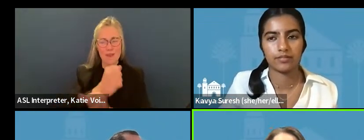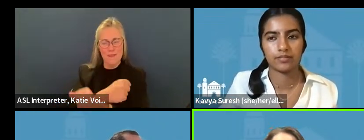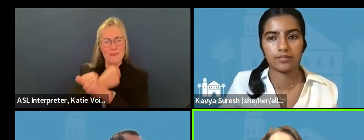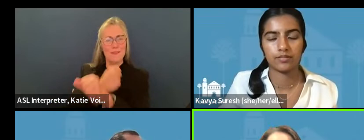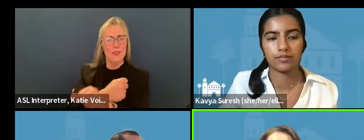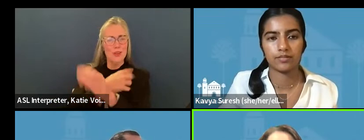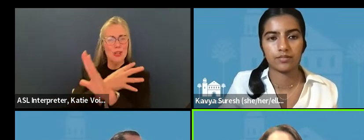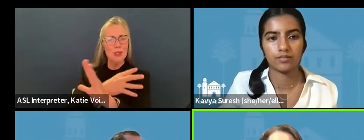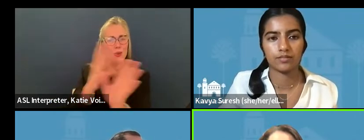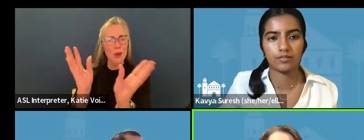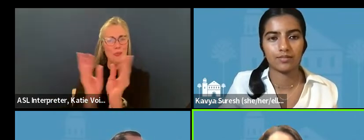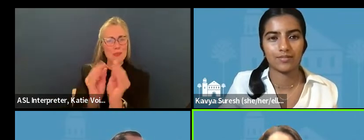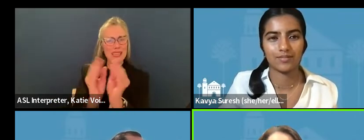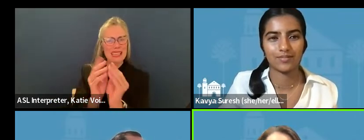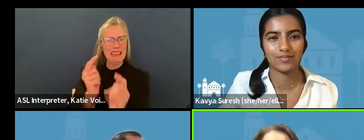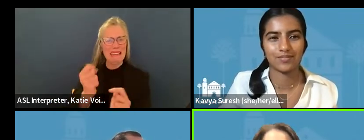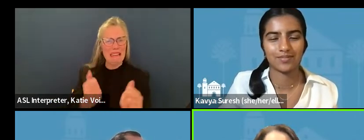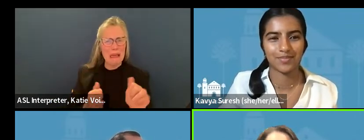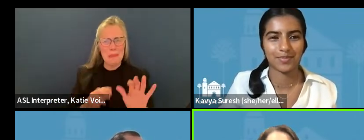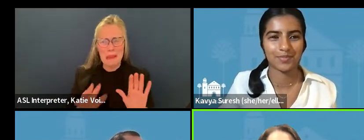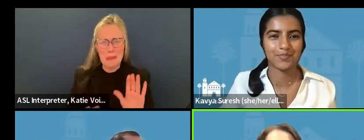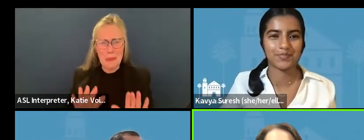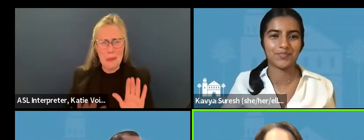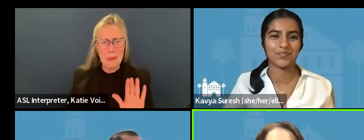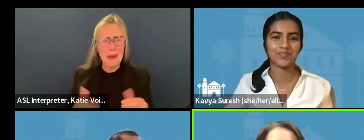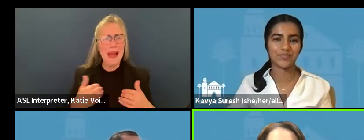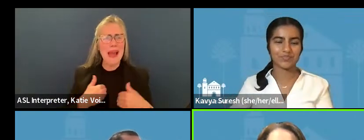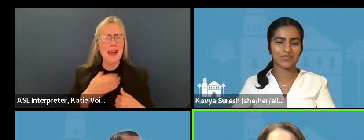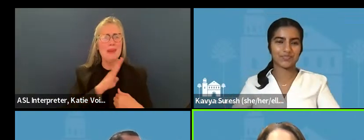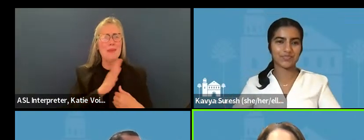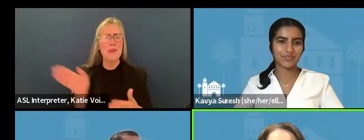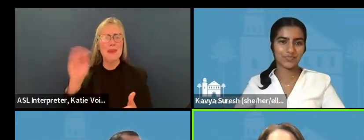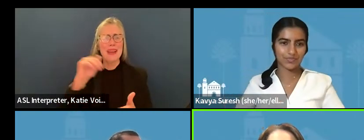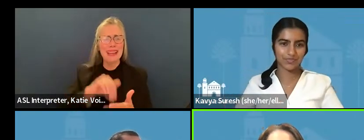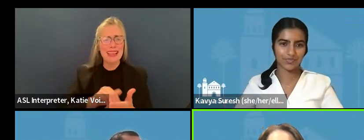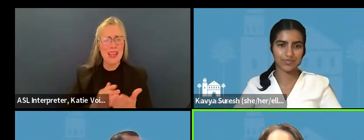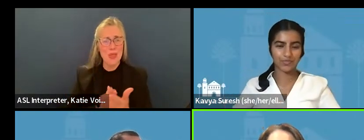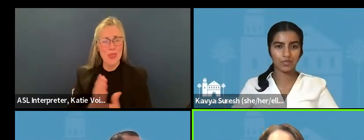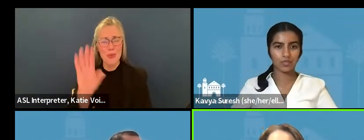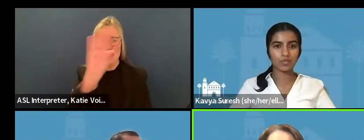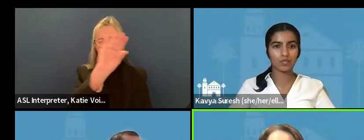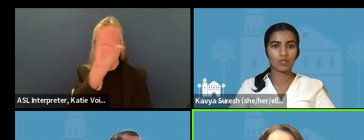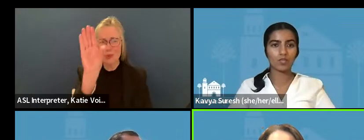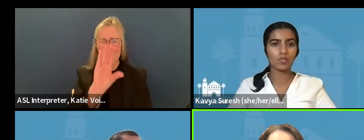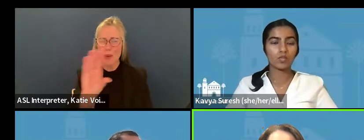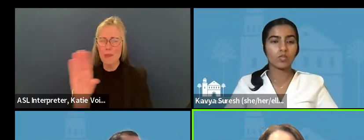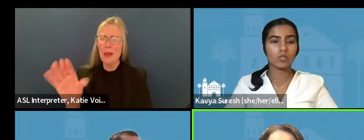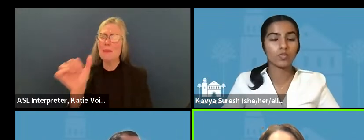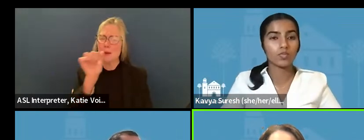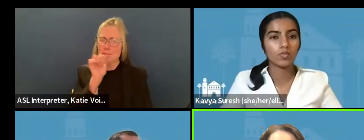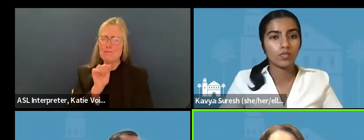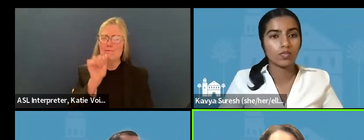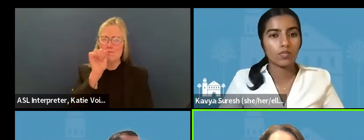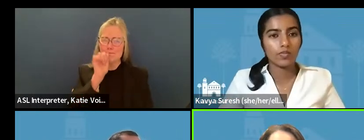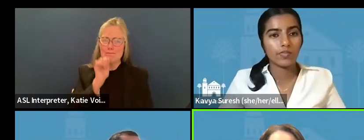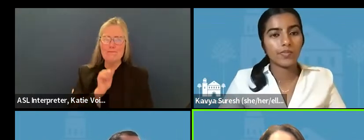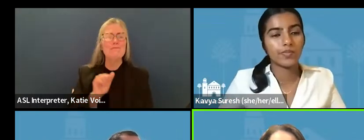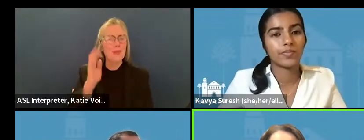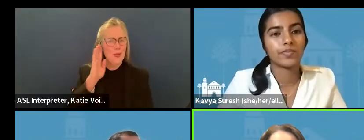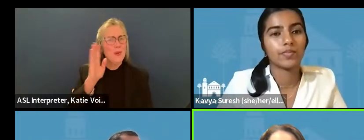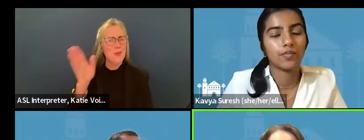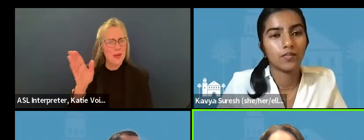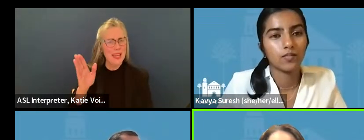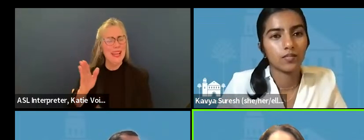We do feel a little bit rusty at having another board meeting via Zoom, but we're going to make the go at it given all the